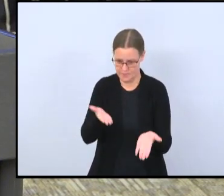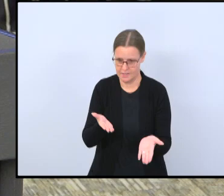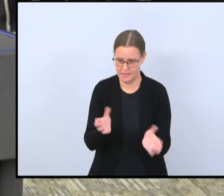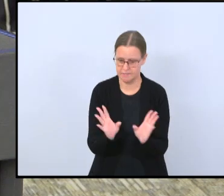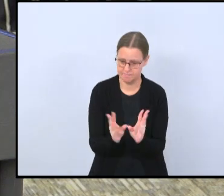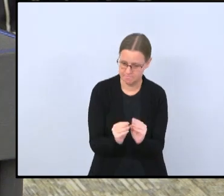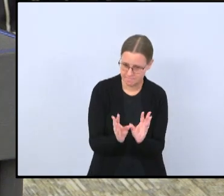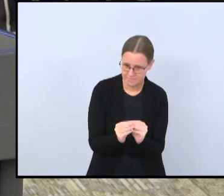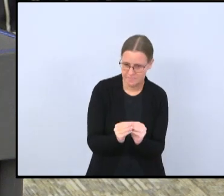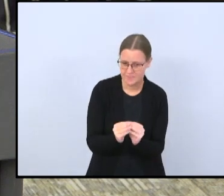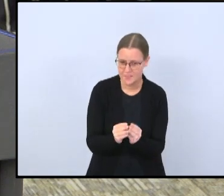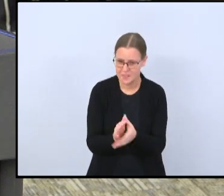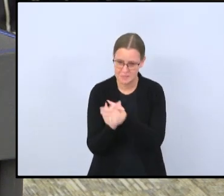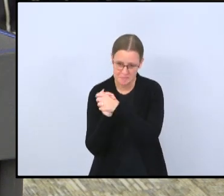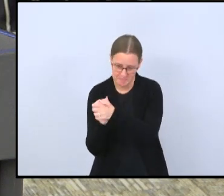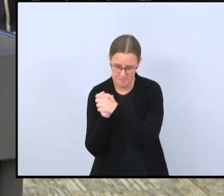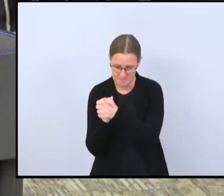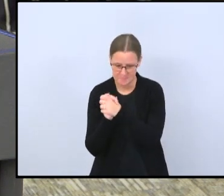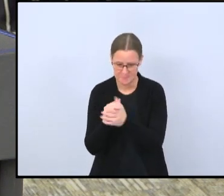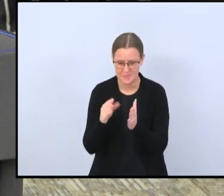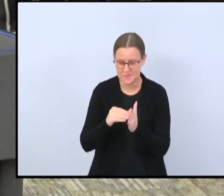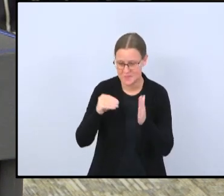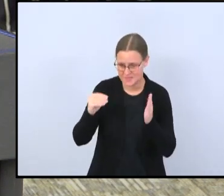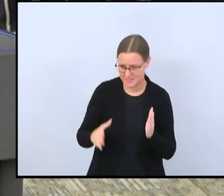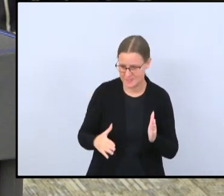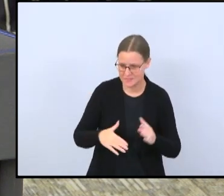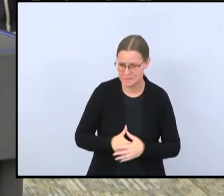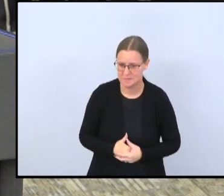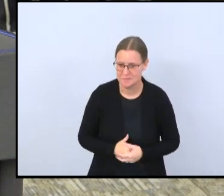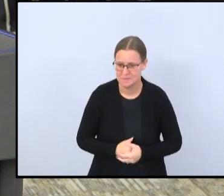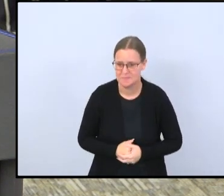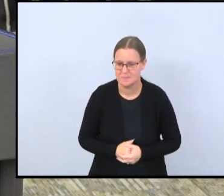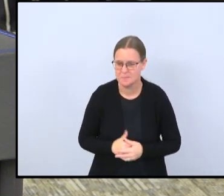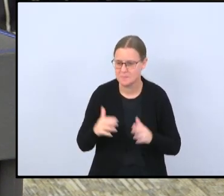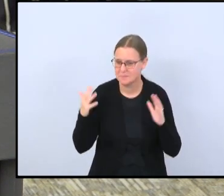conference. Congratulations to these students.